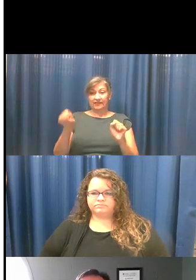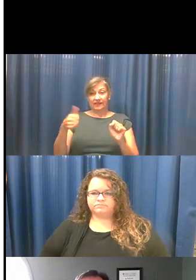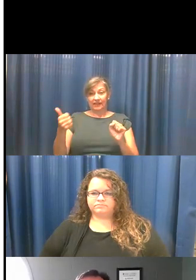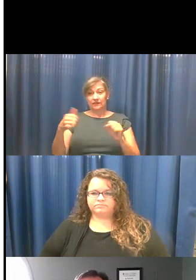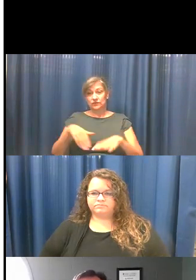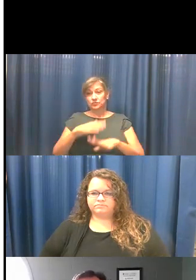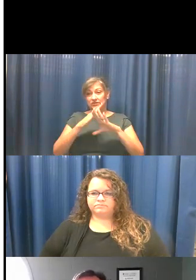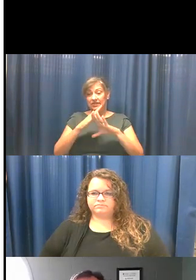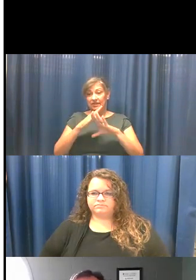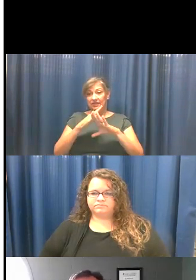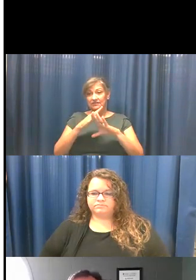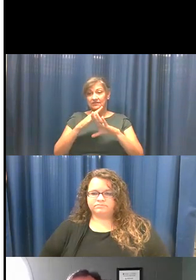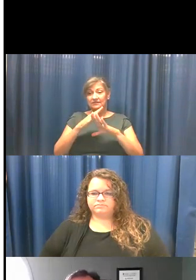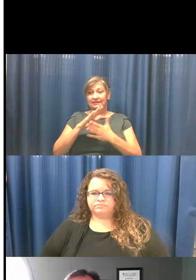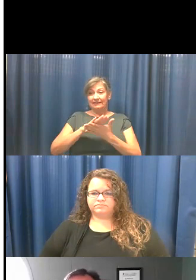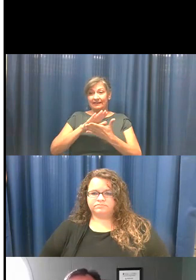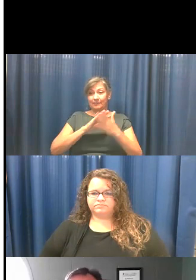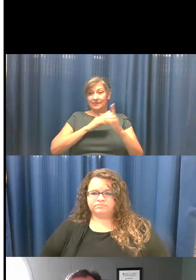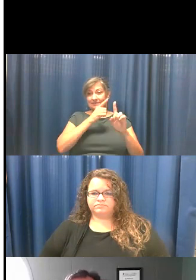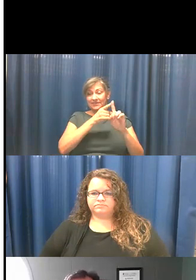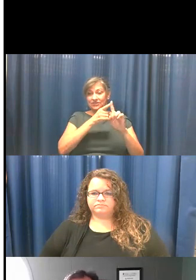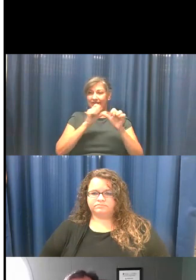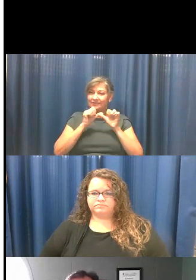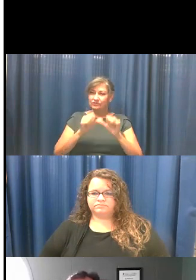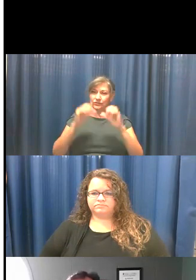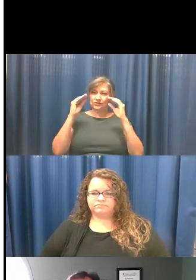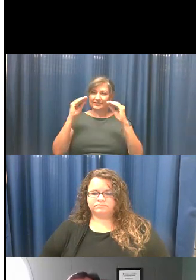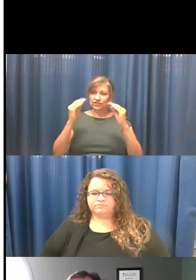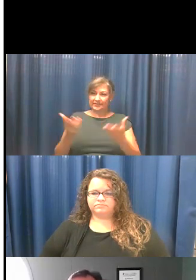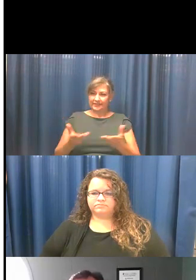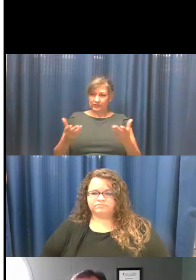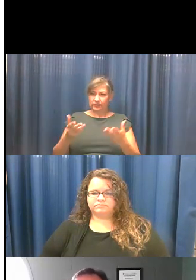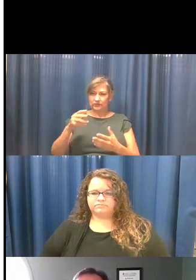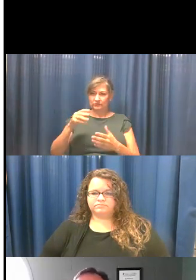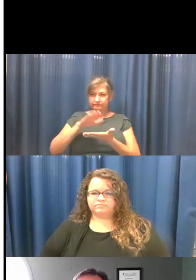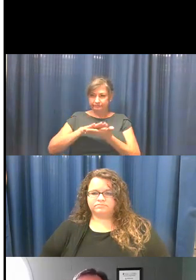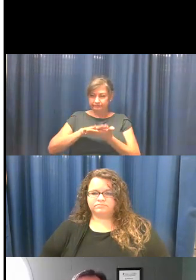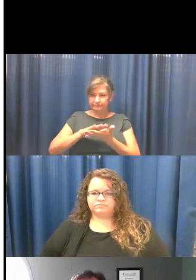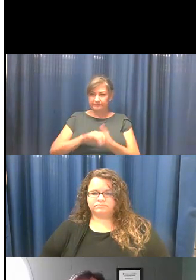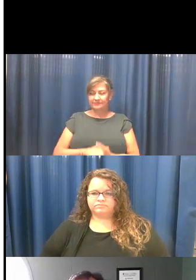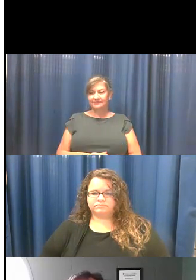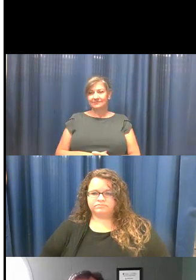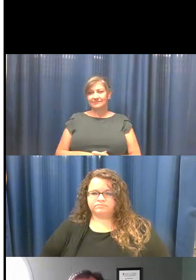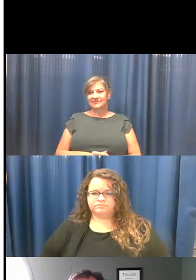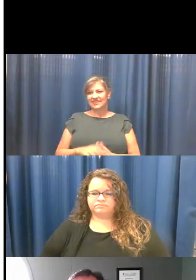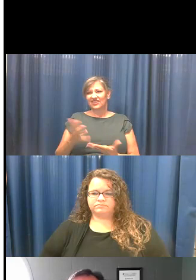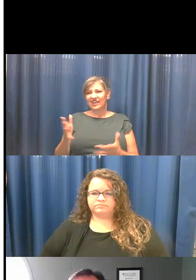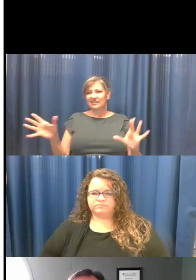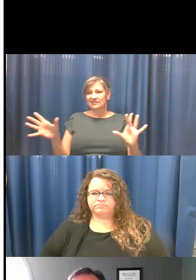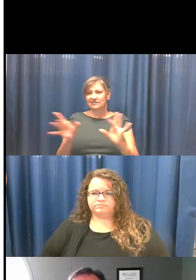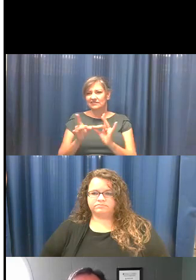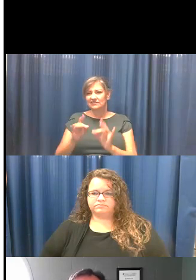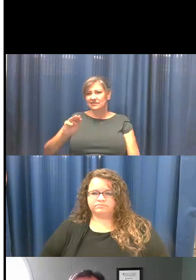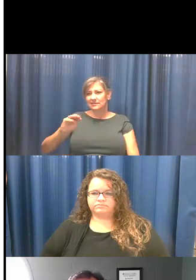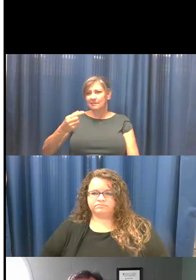our on-campus mission and continue to teach on campus. And these are a little bit like magnets where we've got the